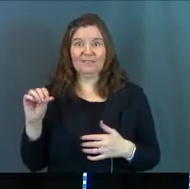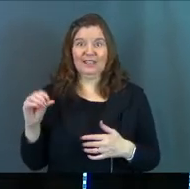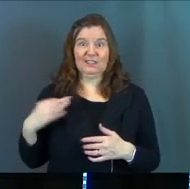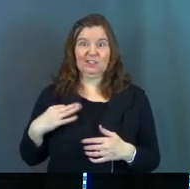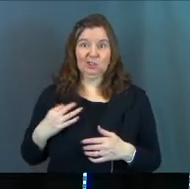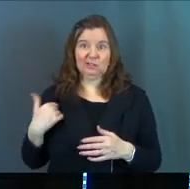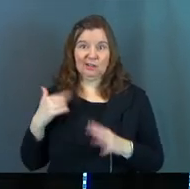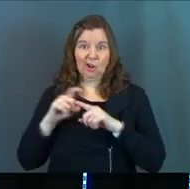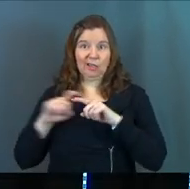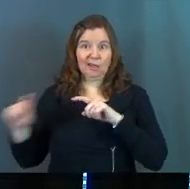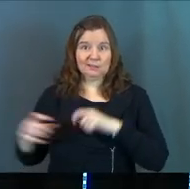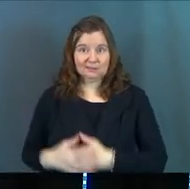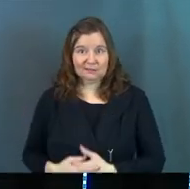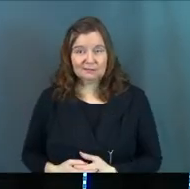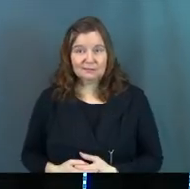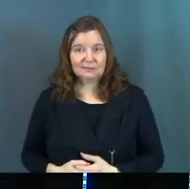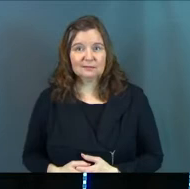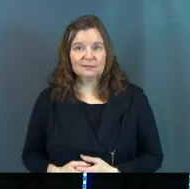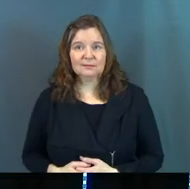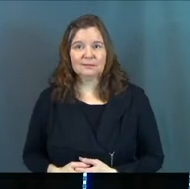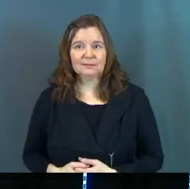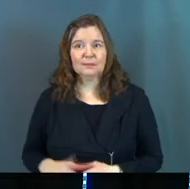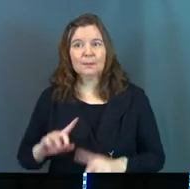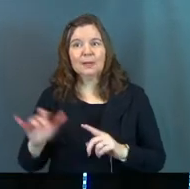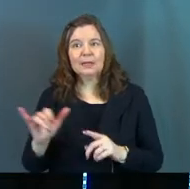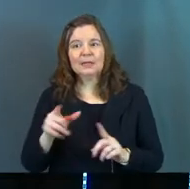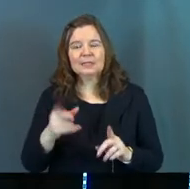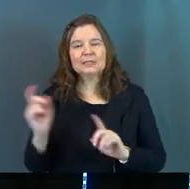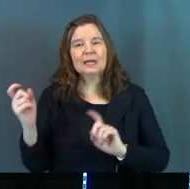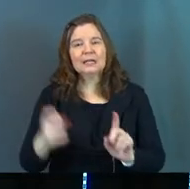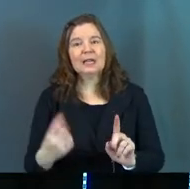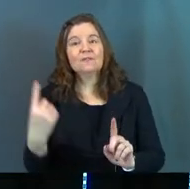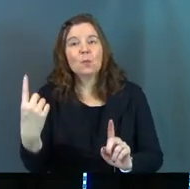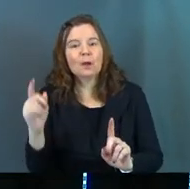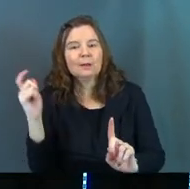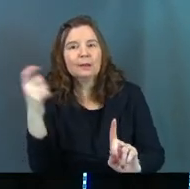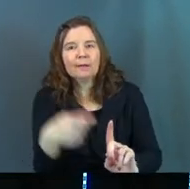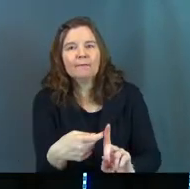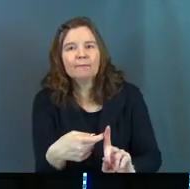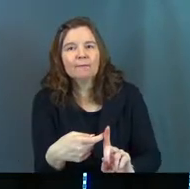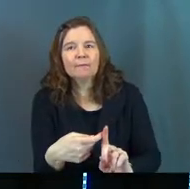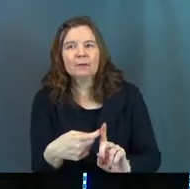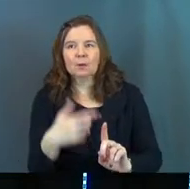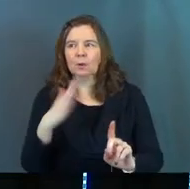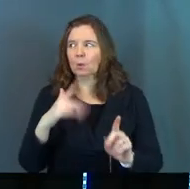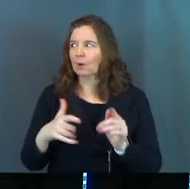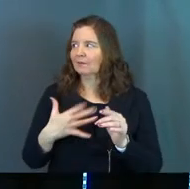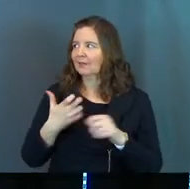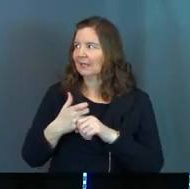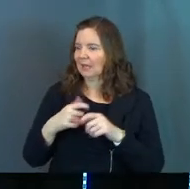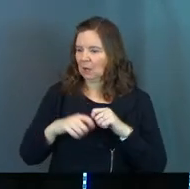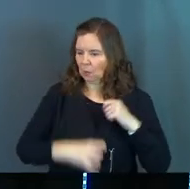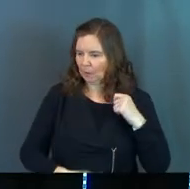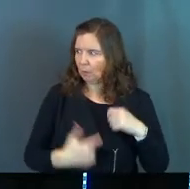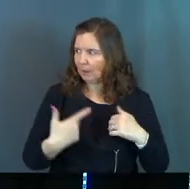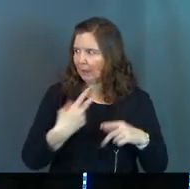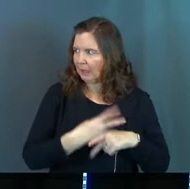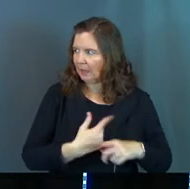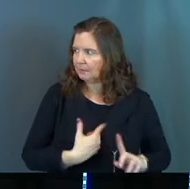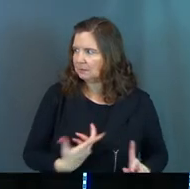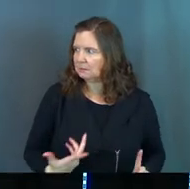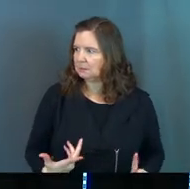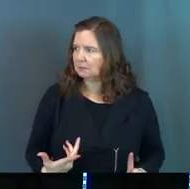50 shirts in our closet. But it's like, he's like, give one of them away. It's like, well, God, what if I get a rip in the one that I